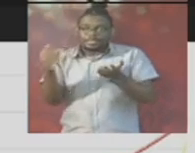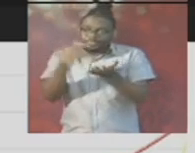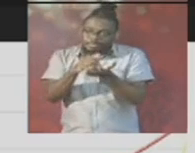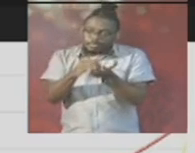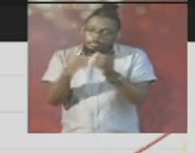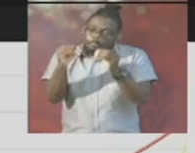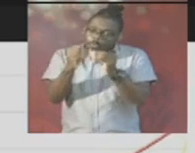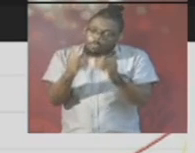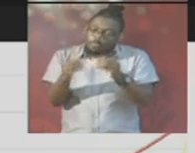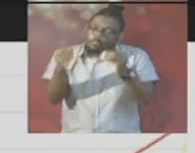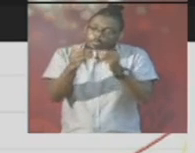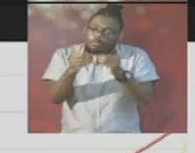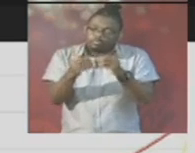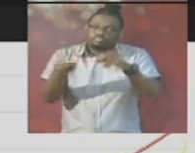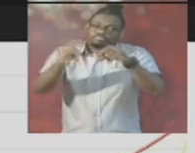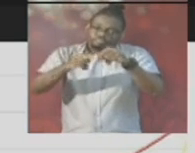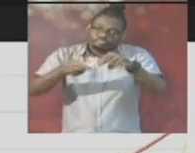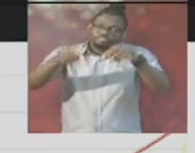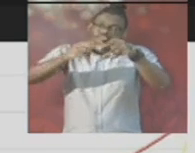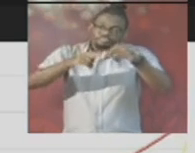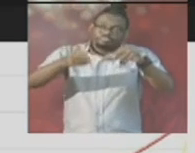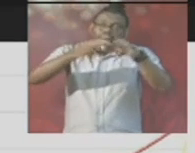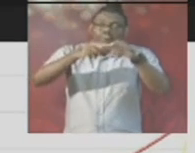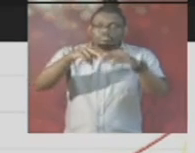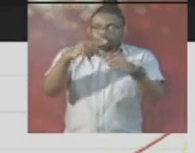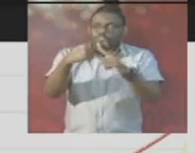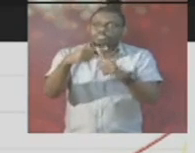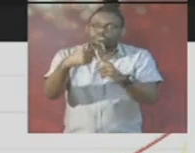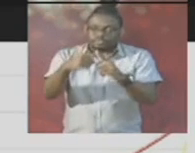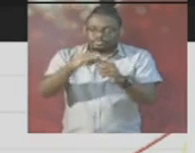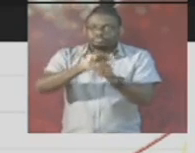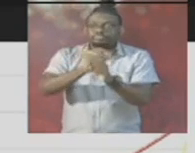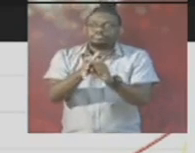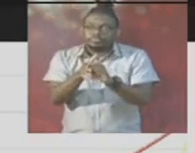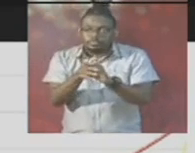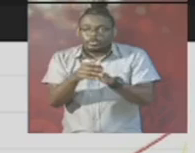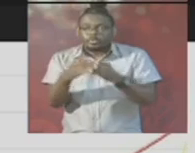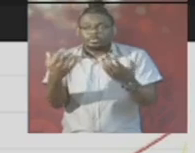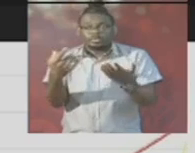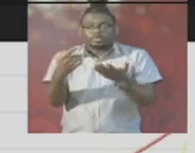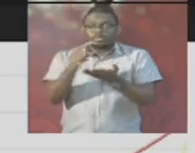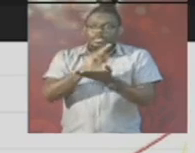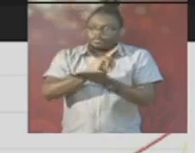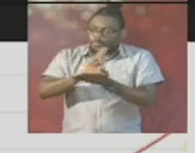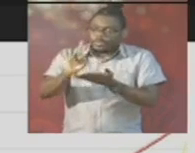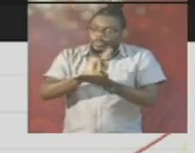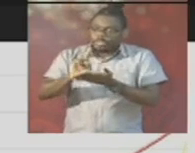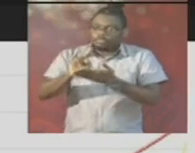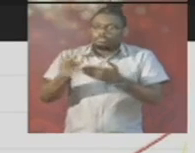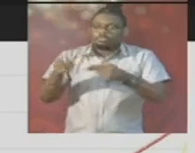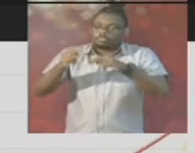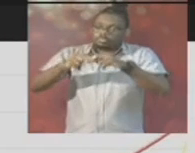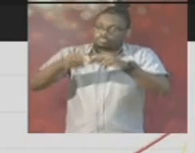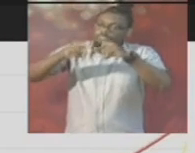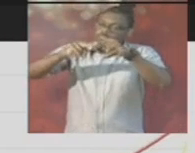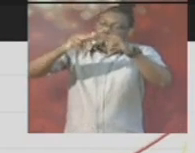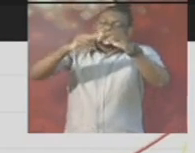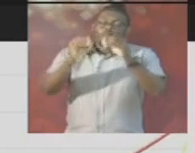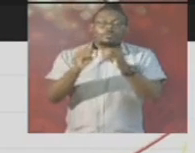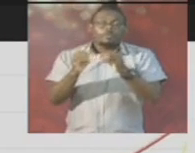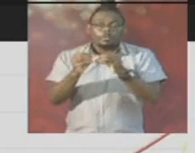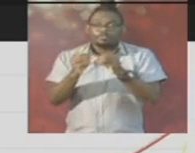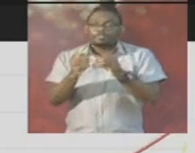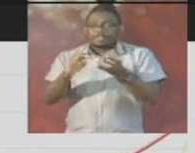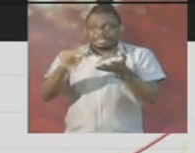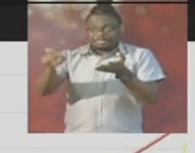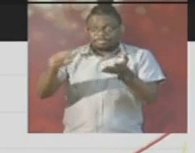that advanced pace has been maintained over at least the last couple of weeks. And this is a cause for concern because this represents a surge in the